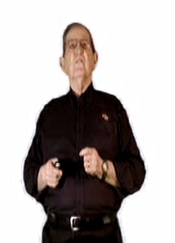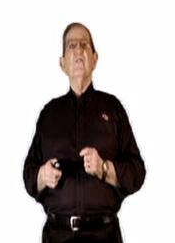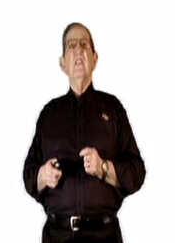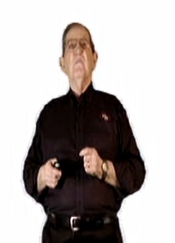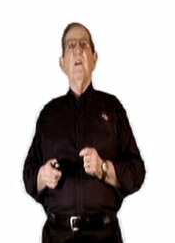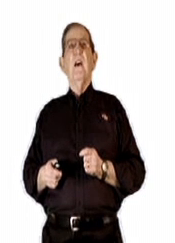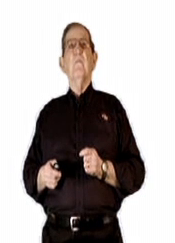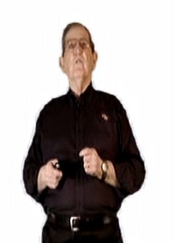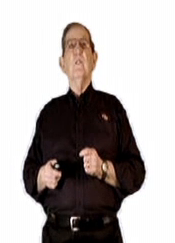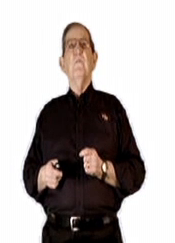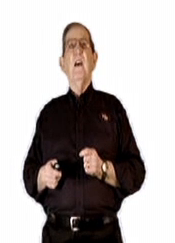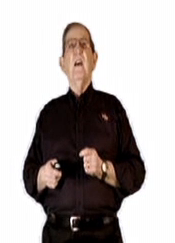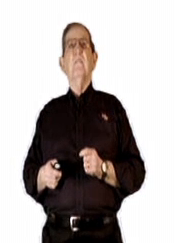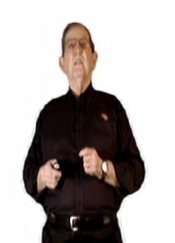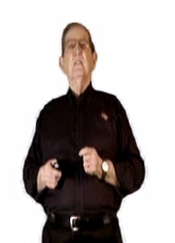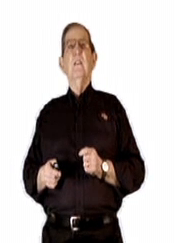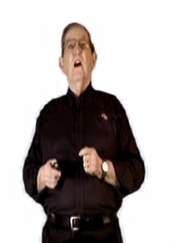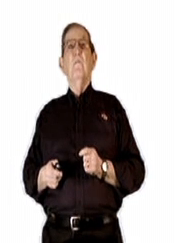that's a